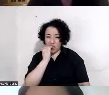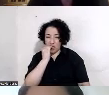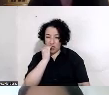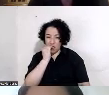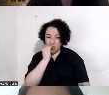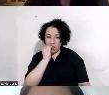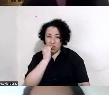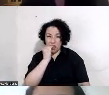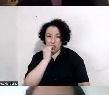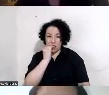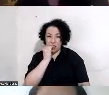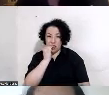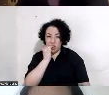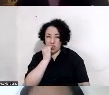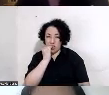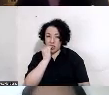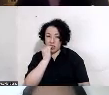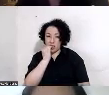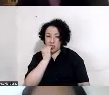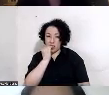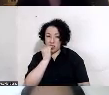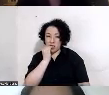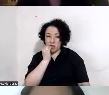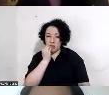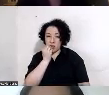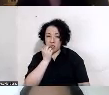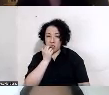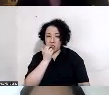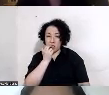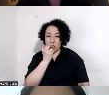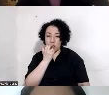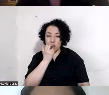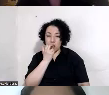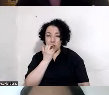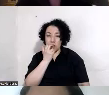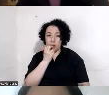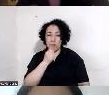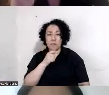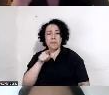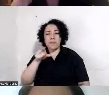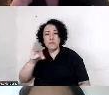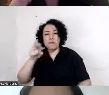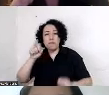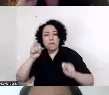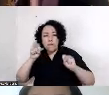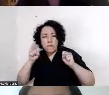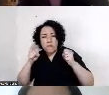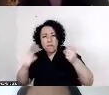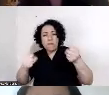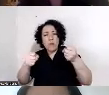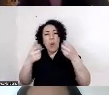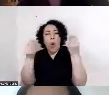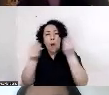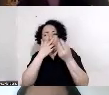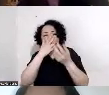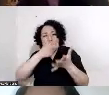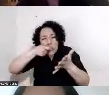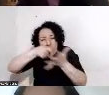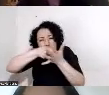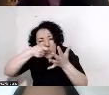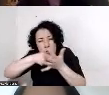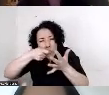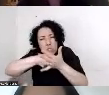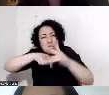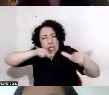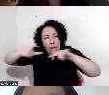them told us this. Não os force a participar de trabalhos em grupo. Não force. Quando puder e